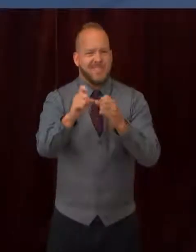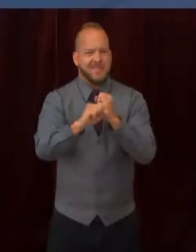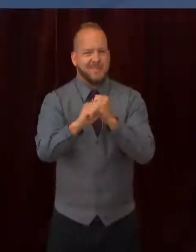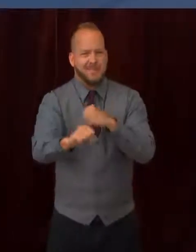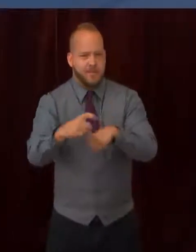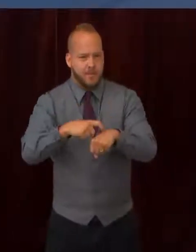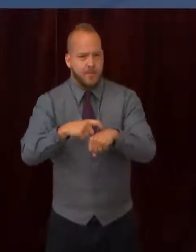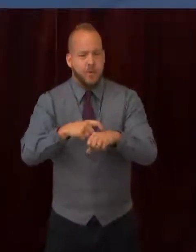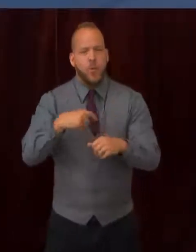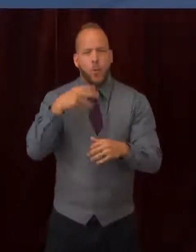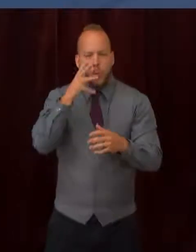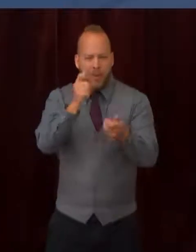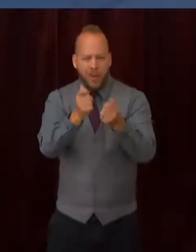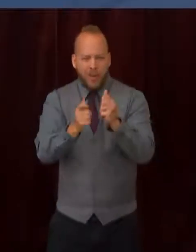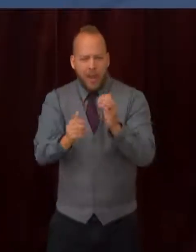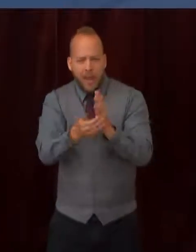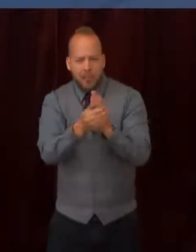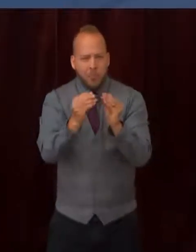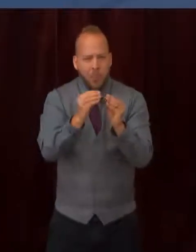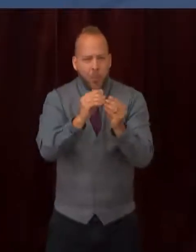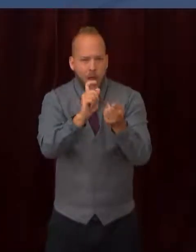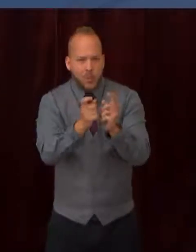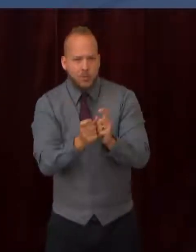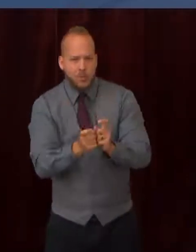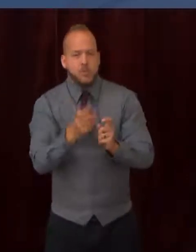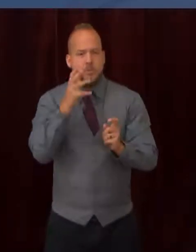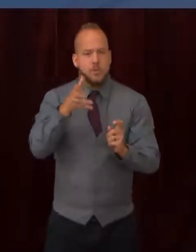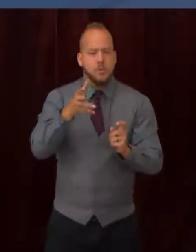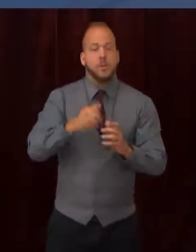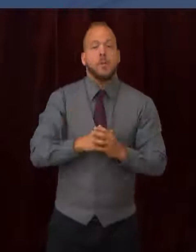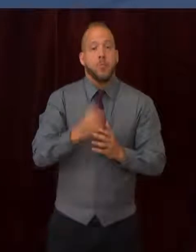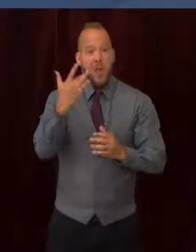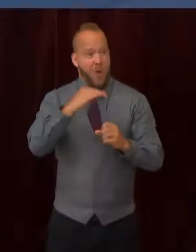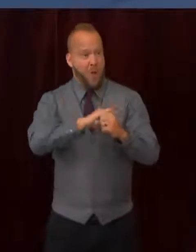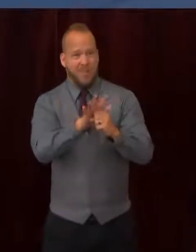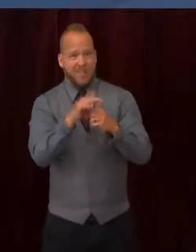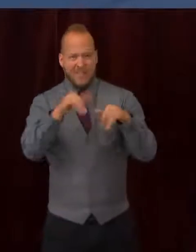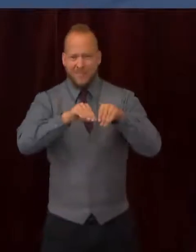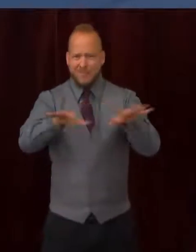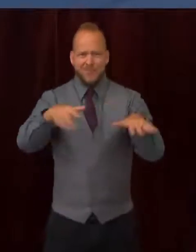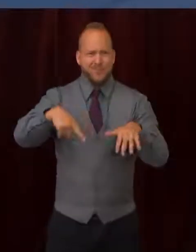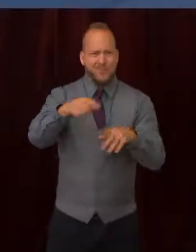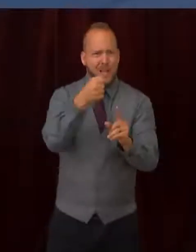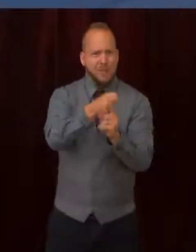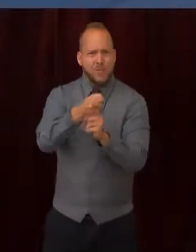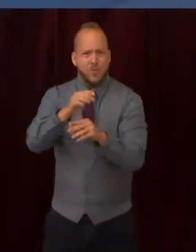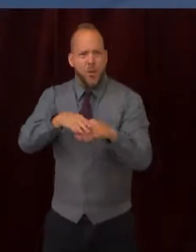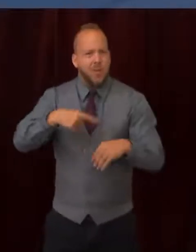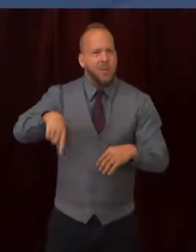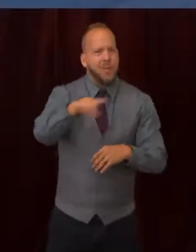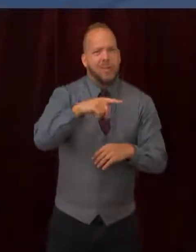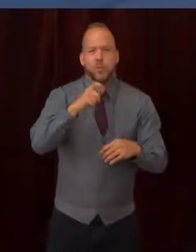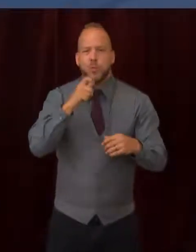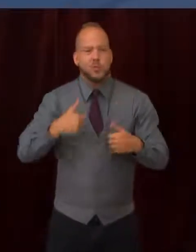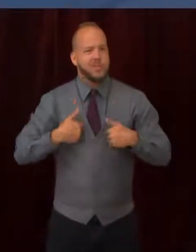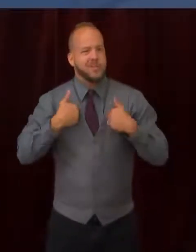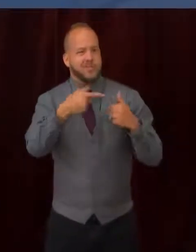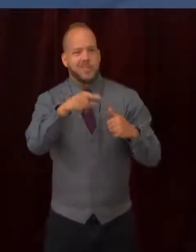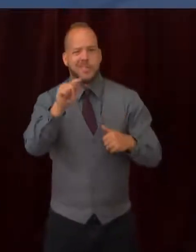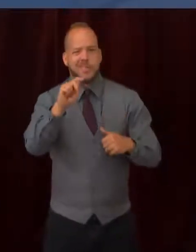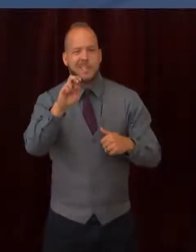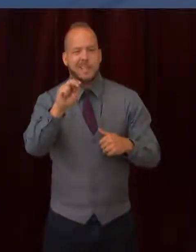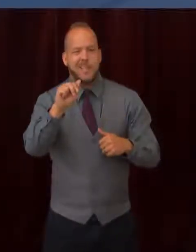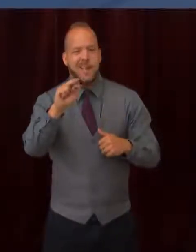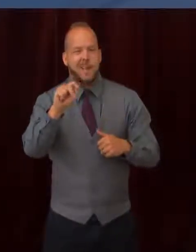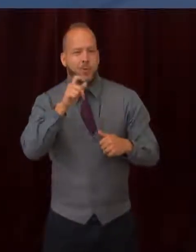COVID-19, continuing these protections is necessary at this time. I understand that by and large, tenants impacted by COVID-19